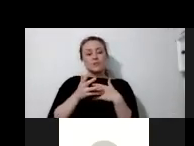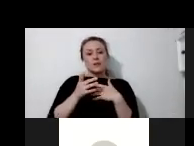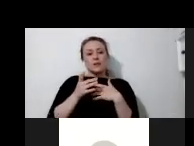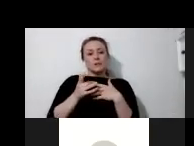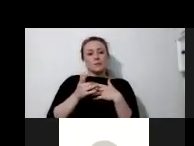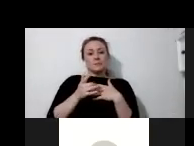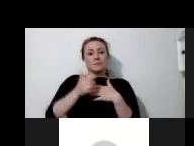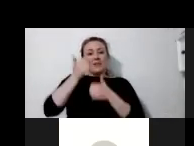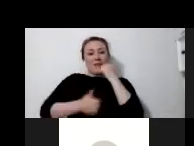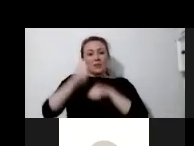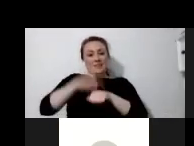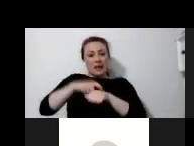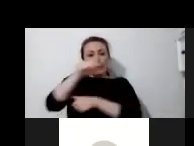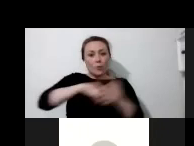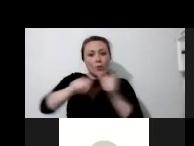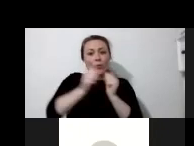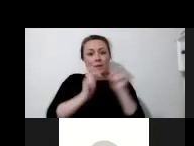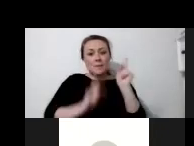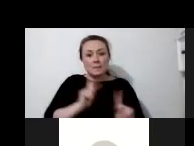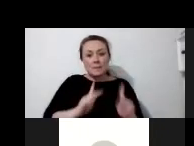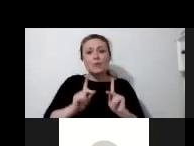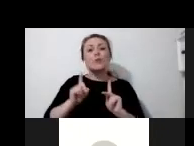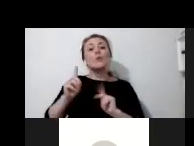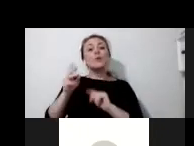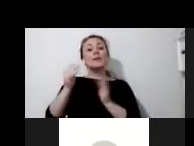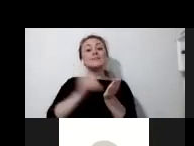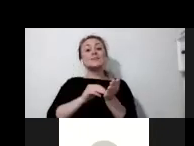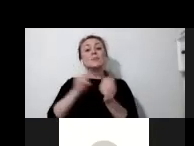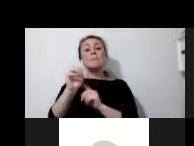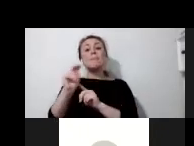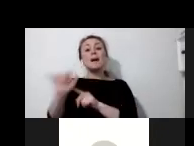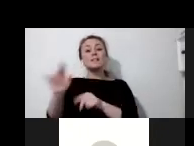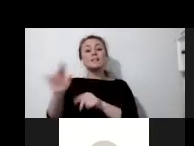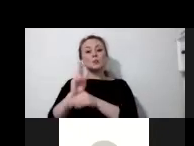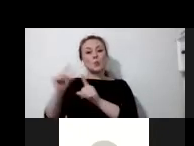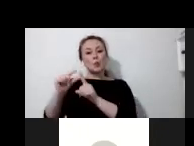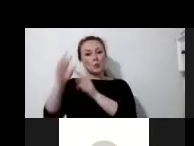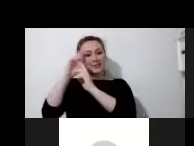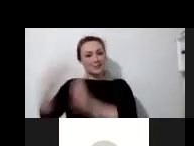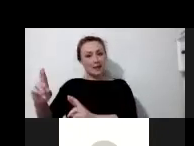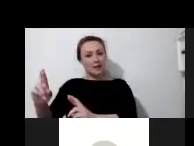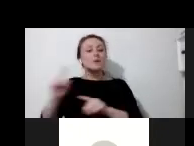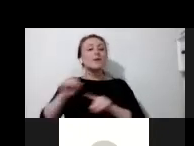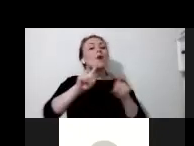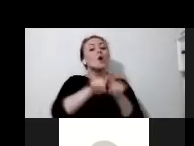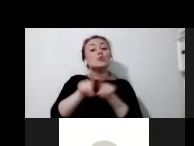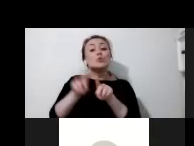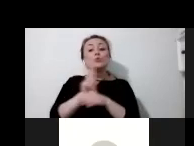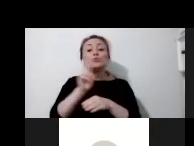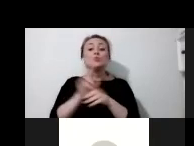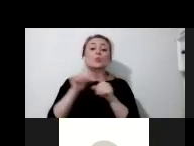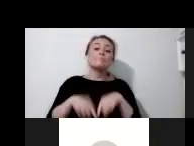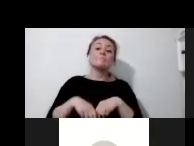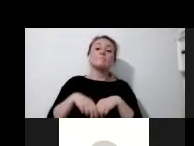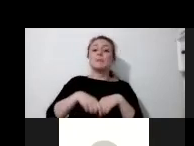word respect, and that's definitely, I definitely want to do that, but to also use understanding,